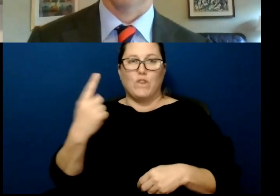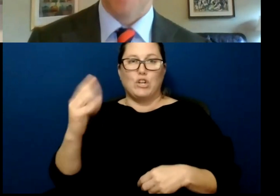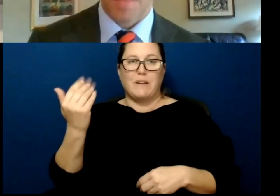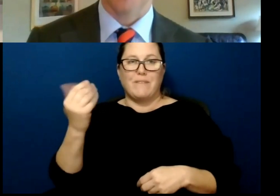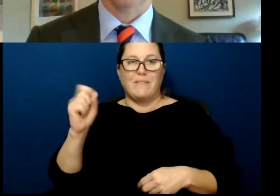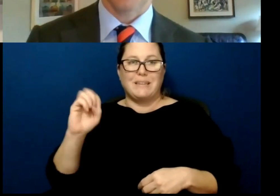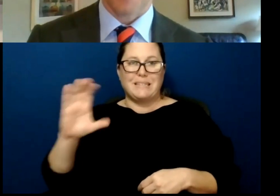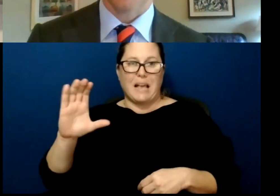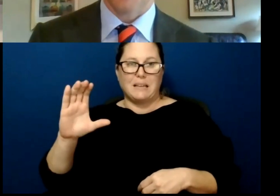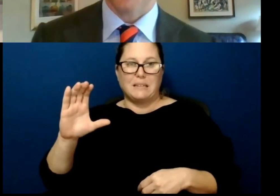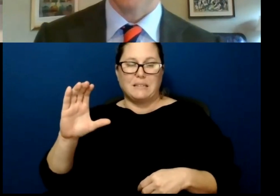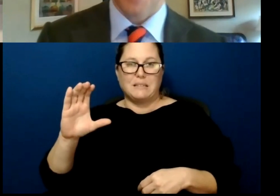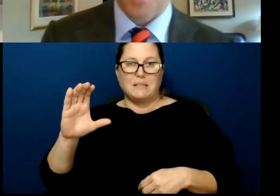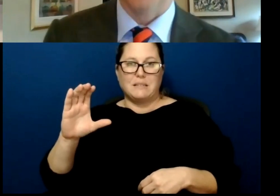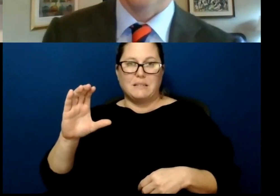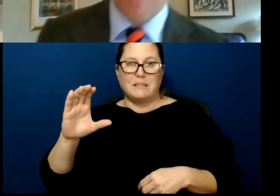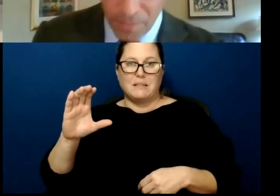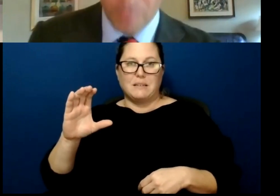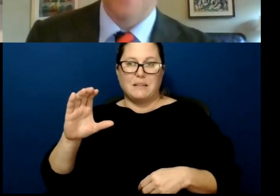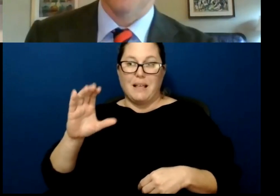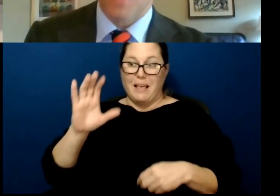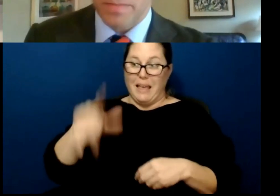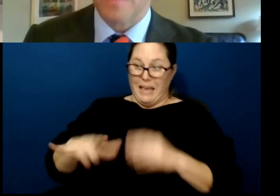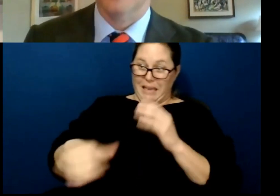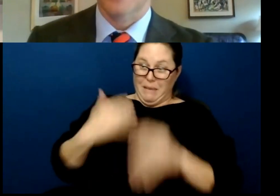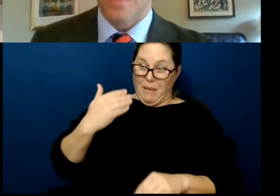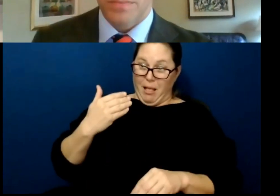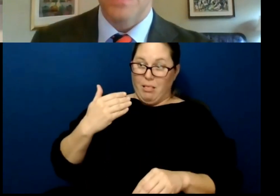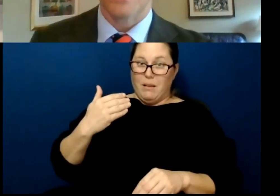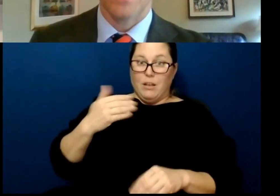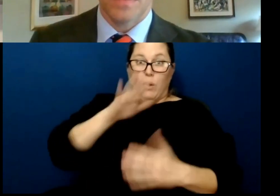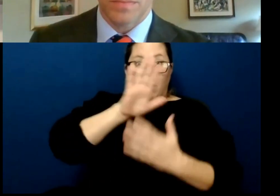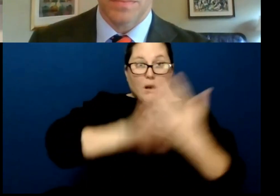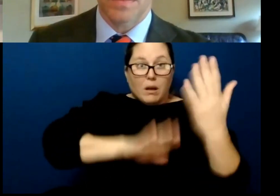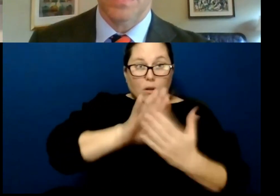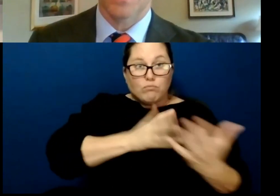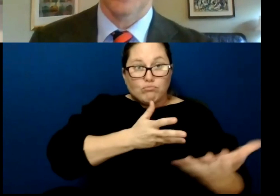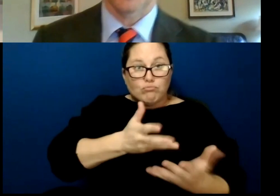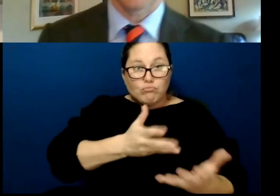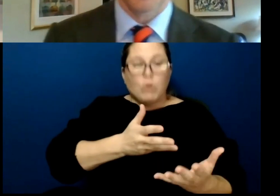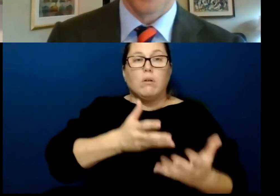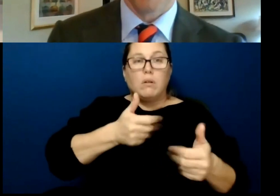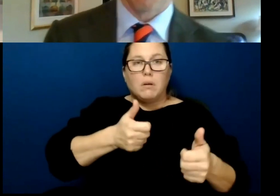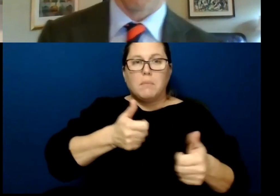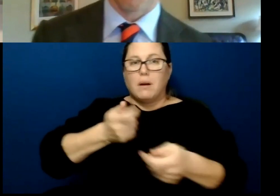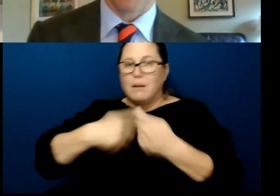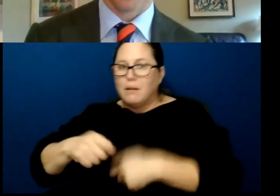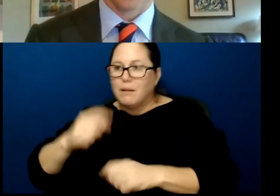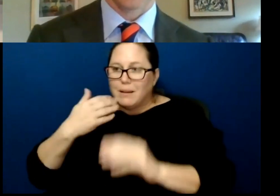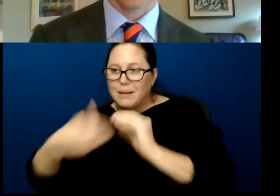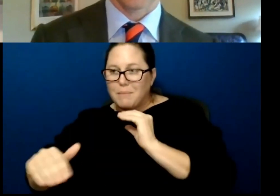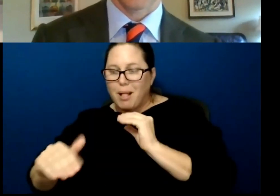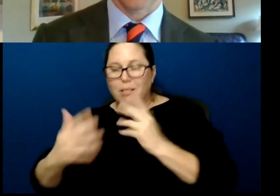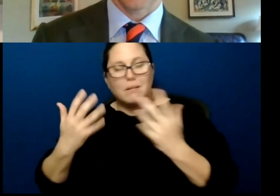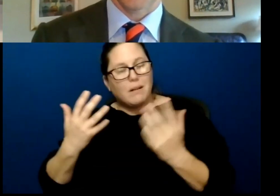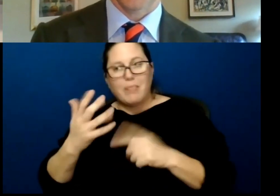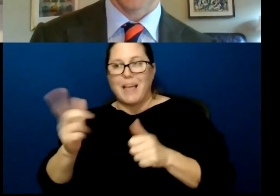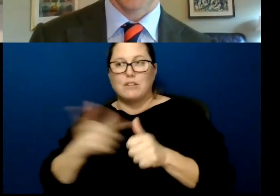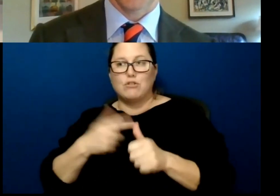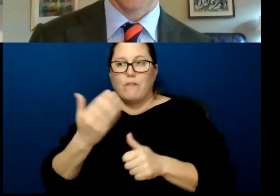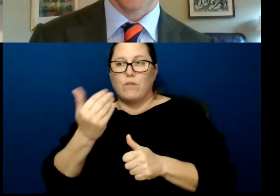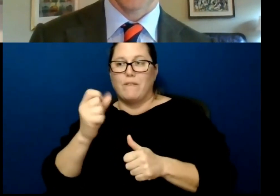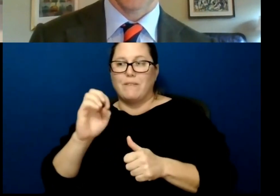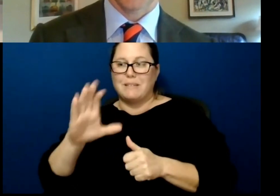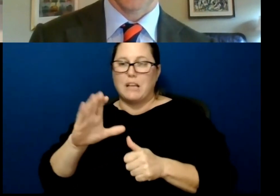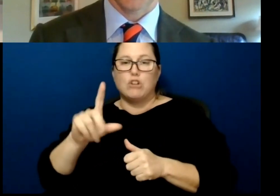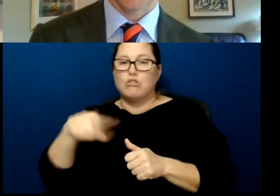an email, then that's the first 15 seconds. That's going to speak volumes. So if you can look up even changing some words by